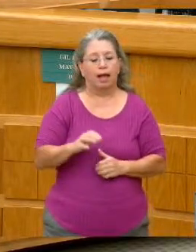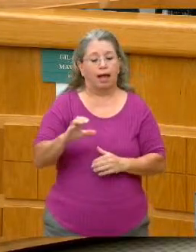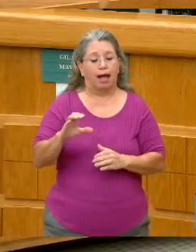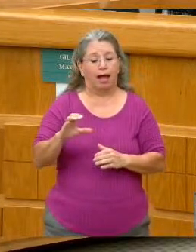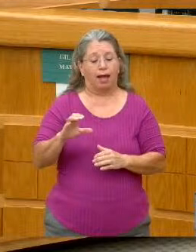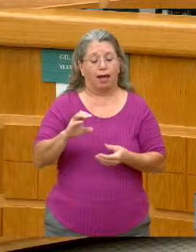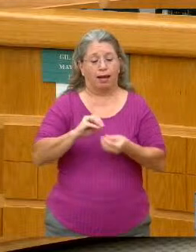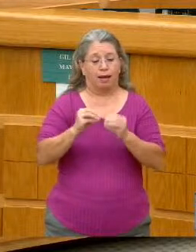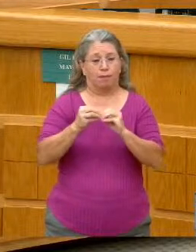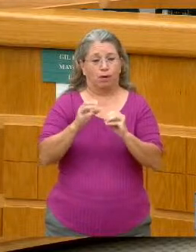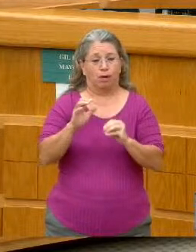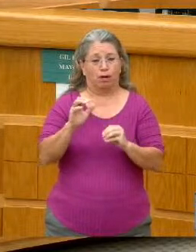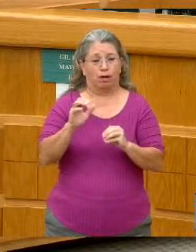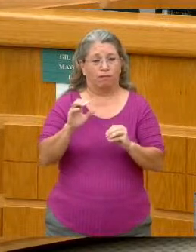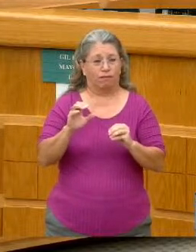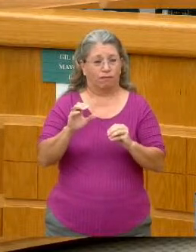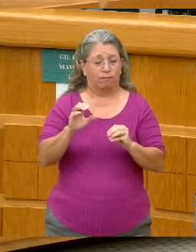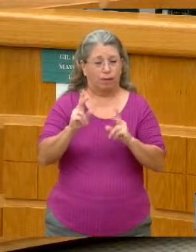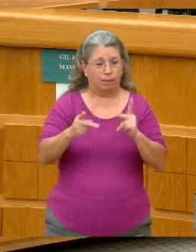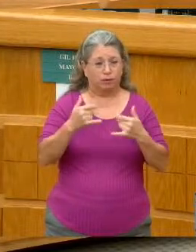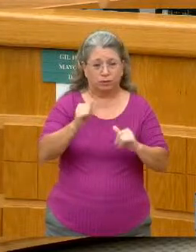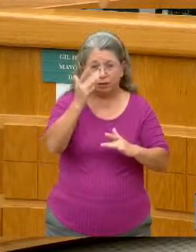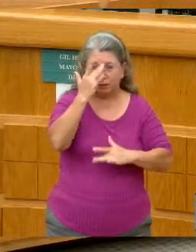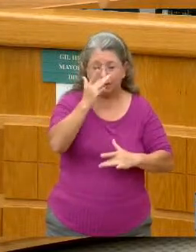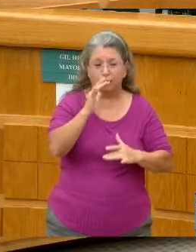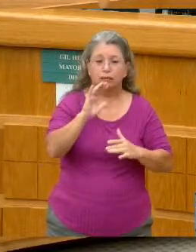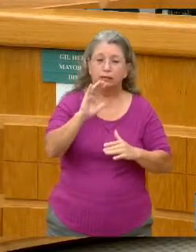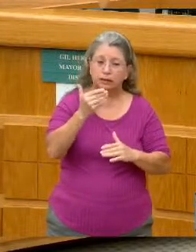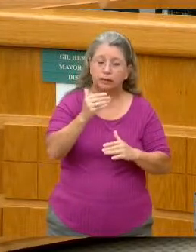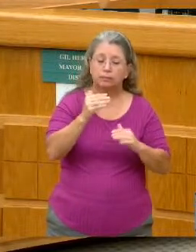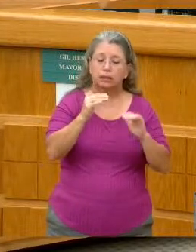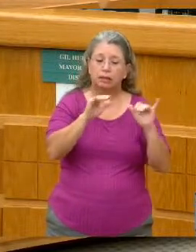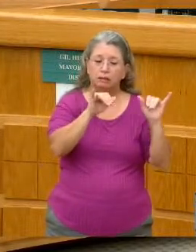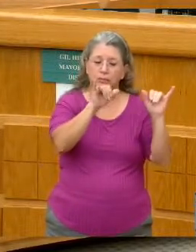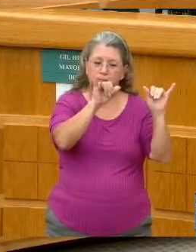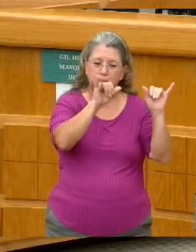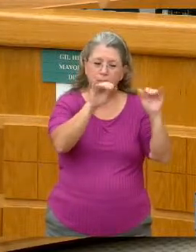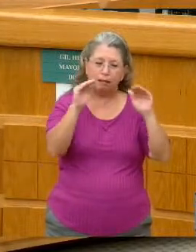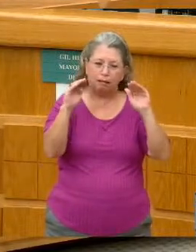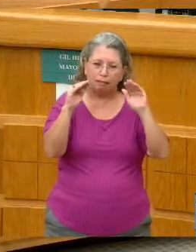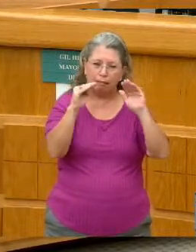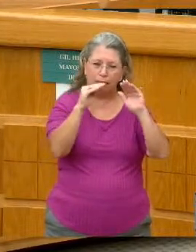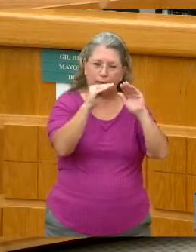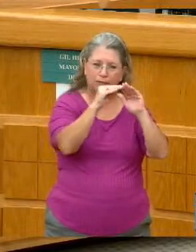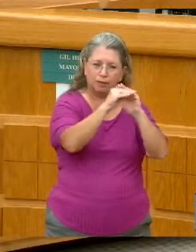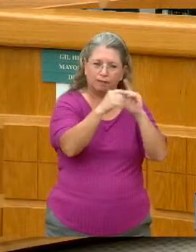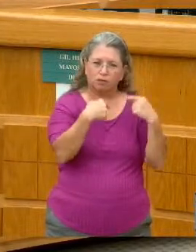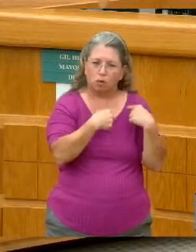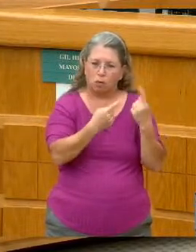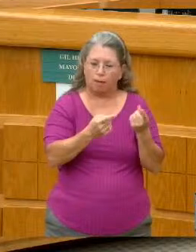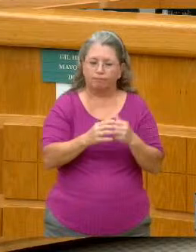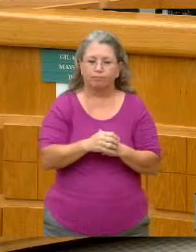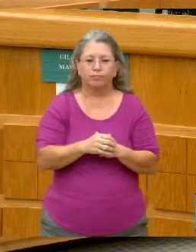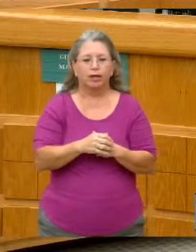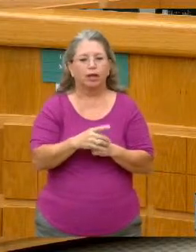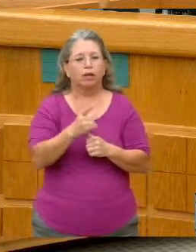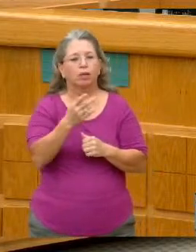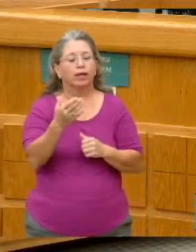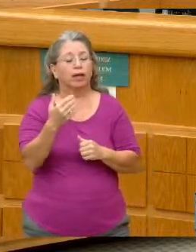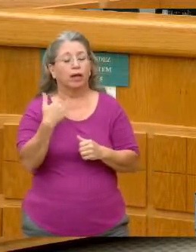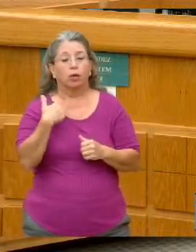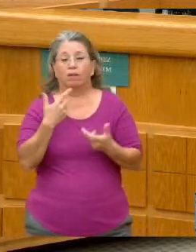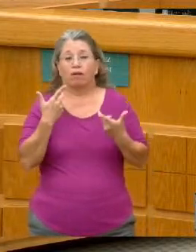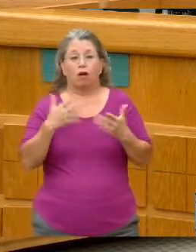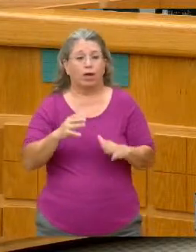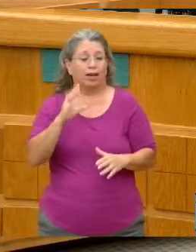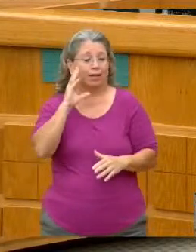for a little while now. The other thing to note is we've been through a wave already. This is our second wave